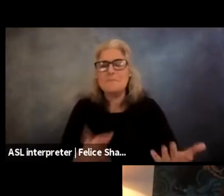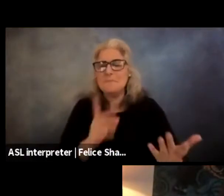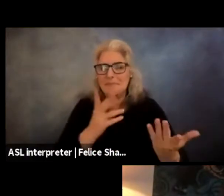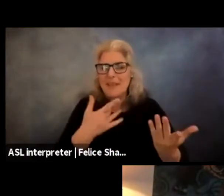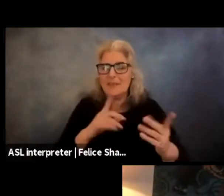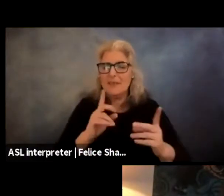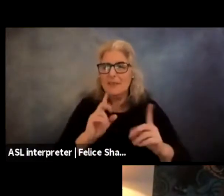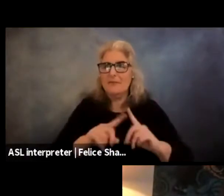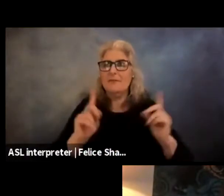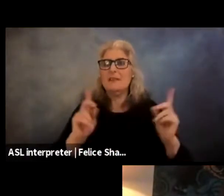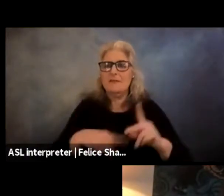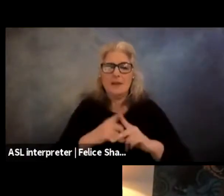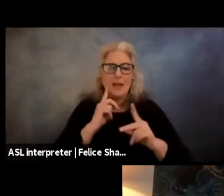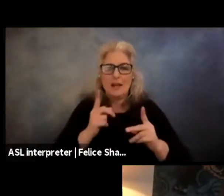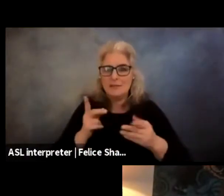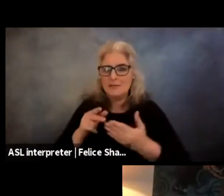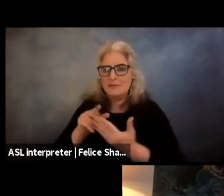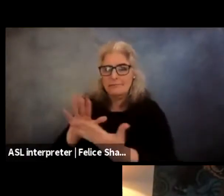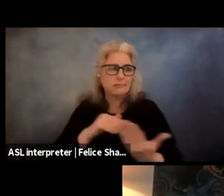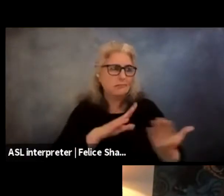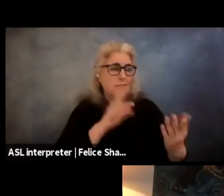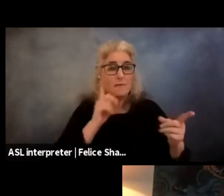of intuition for that.